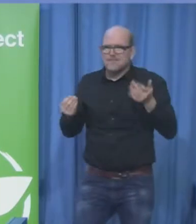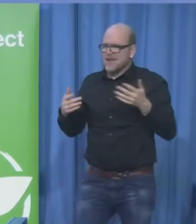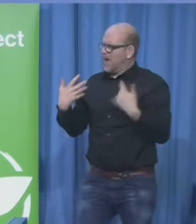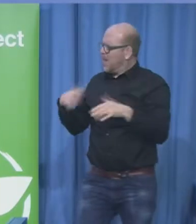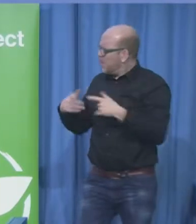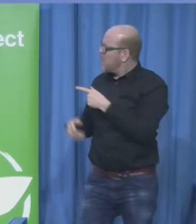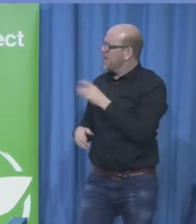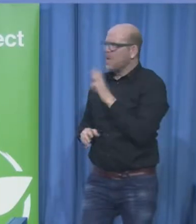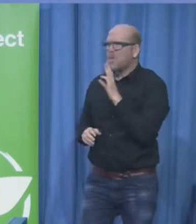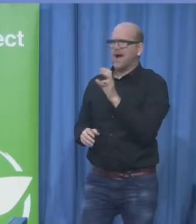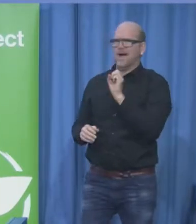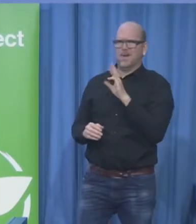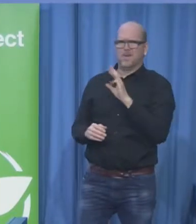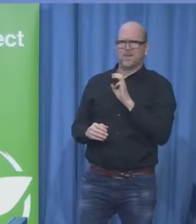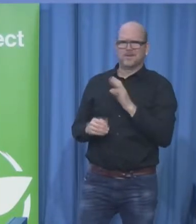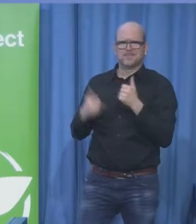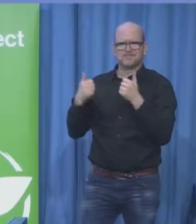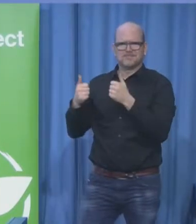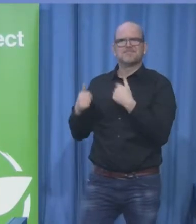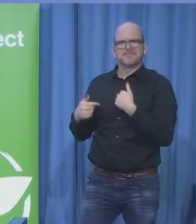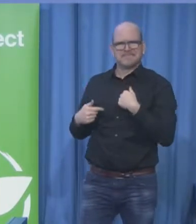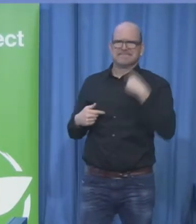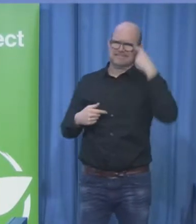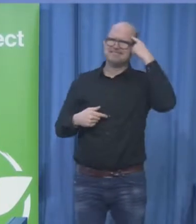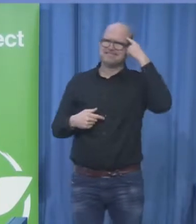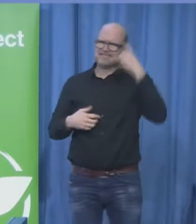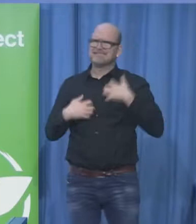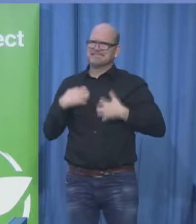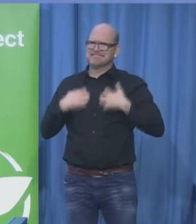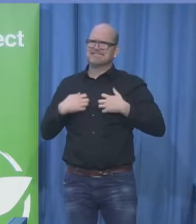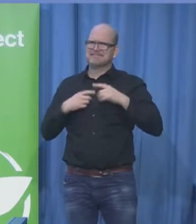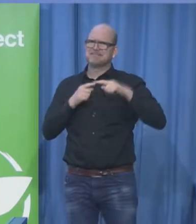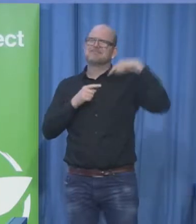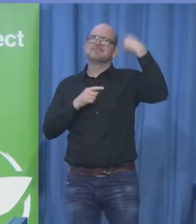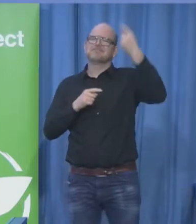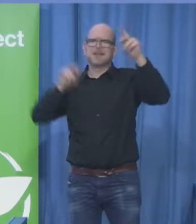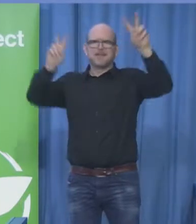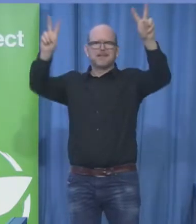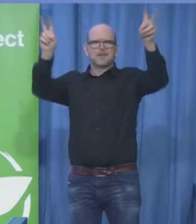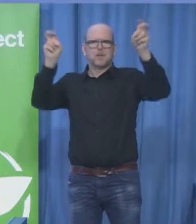our next conference. Let's explore where there are no barriers.